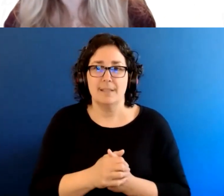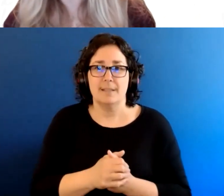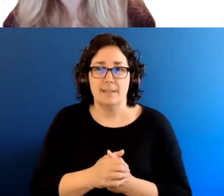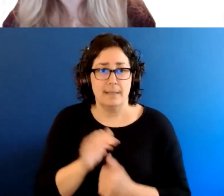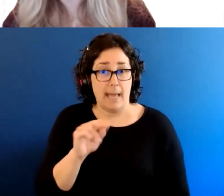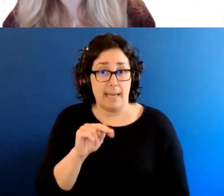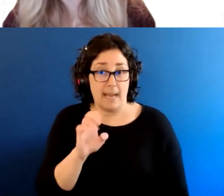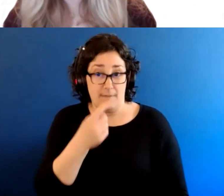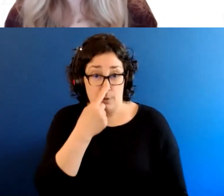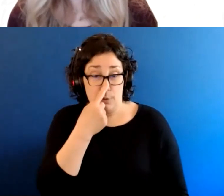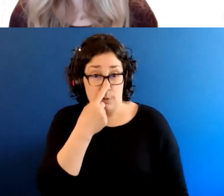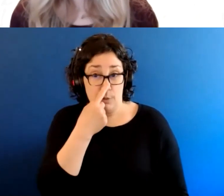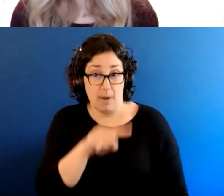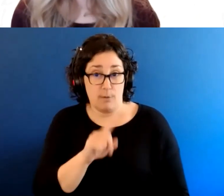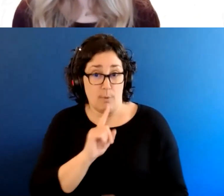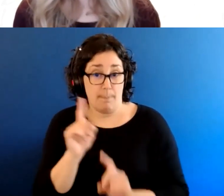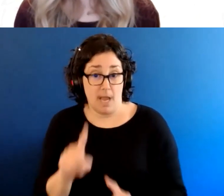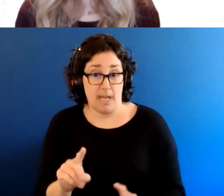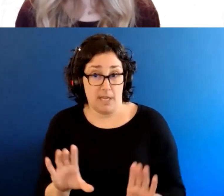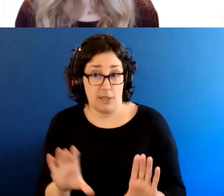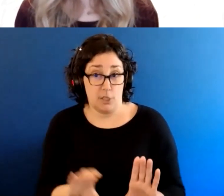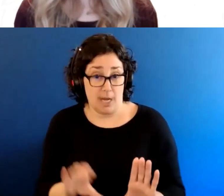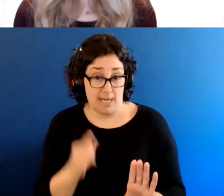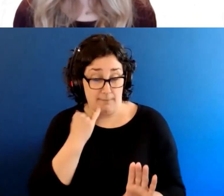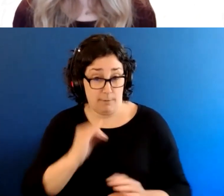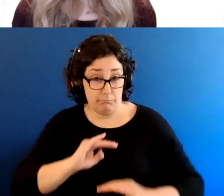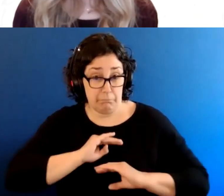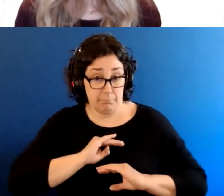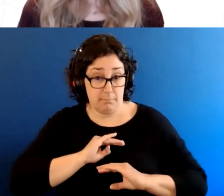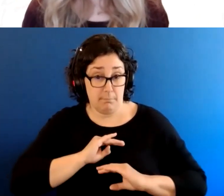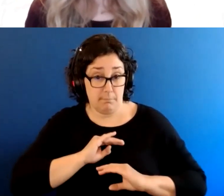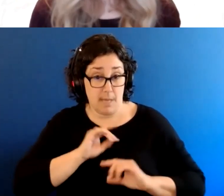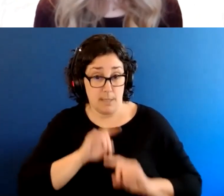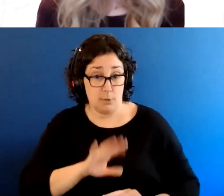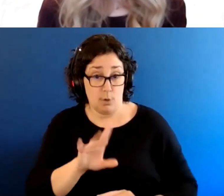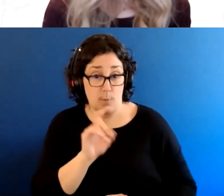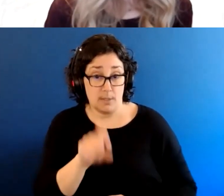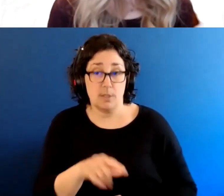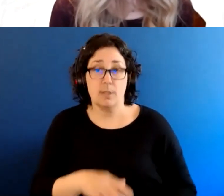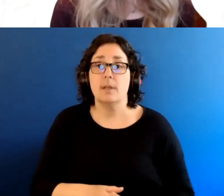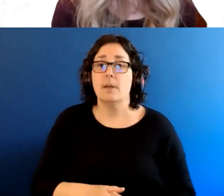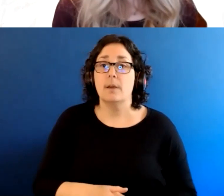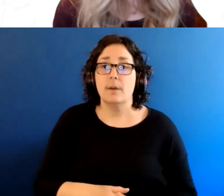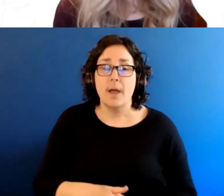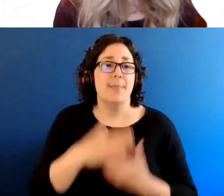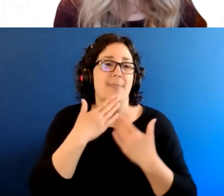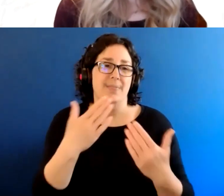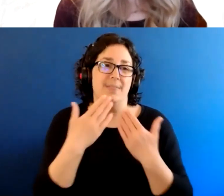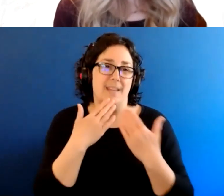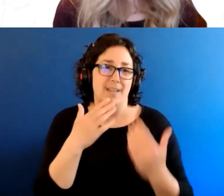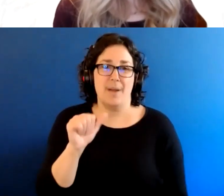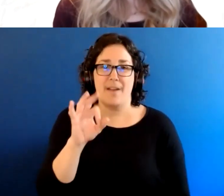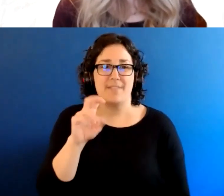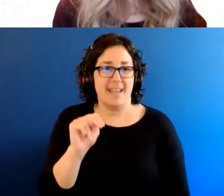Annette, if you don't mind replying in the chat, that answered your question. And with that, I will thank you so much for